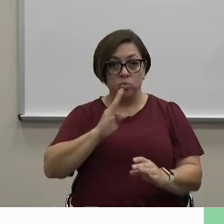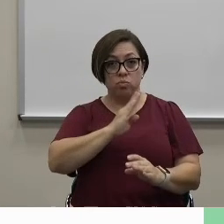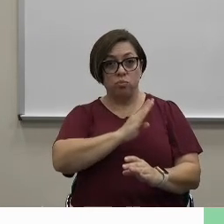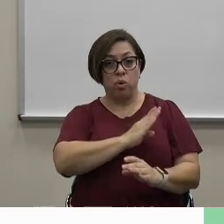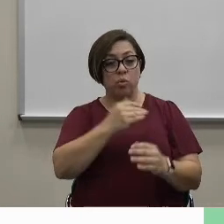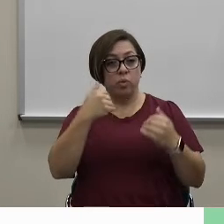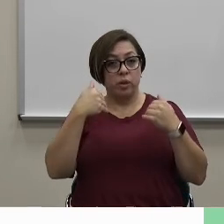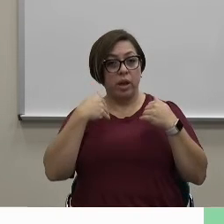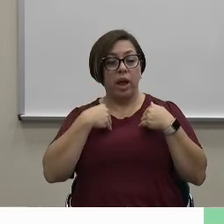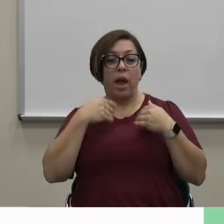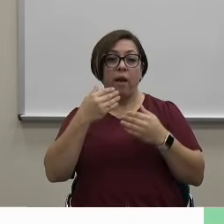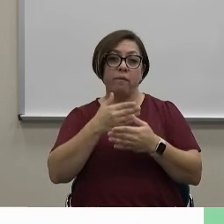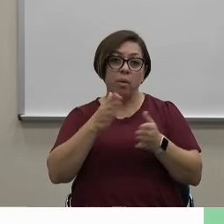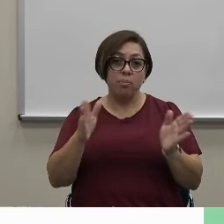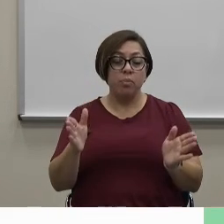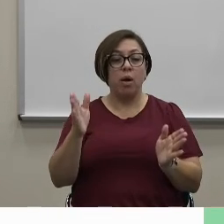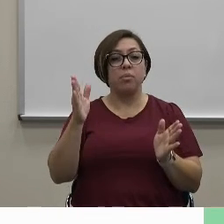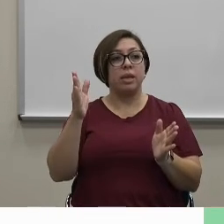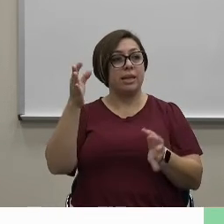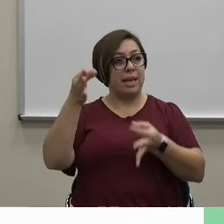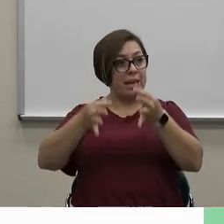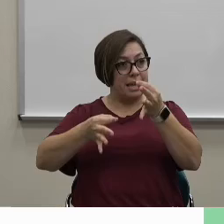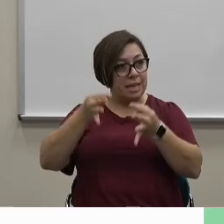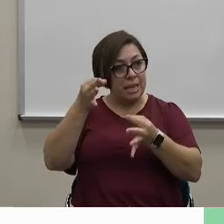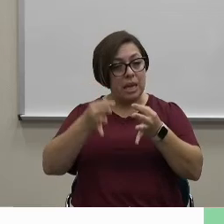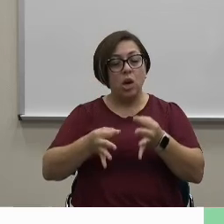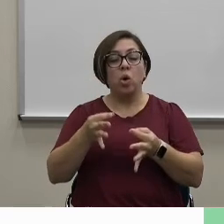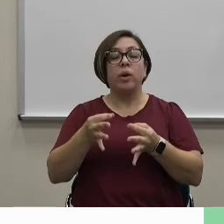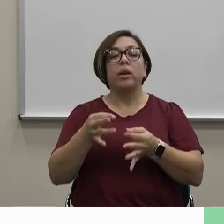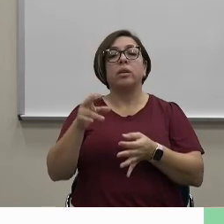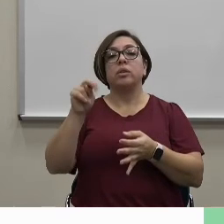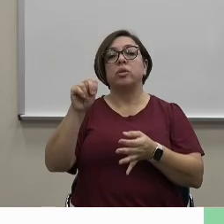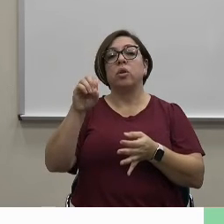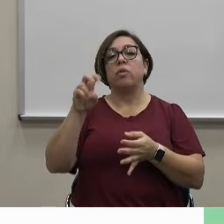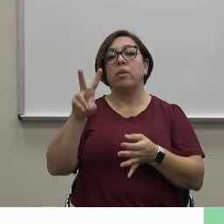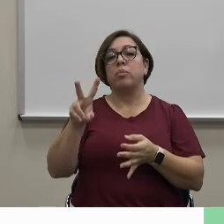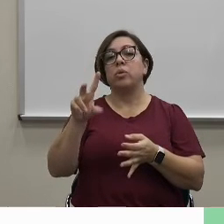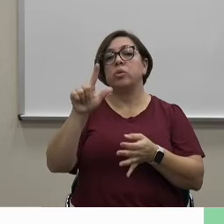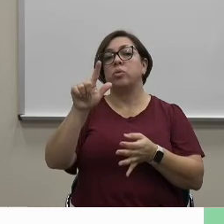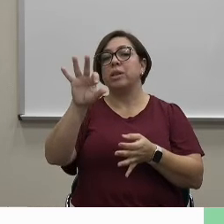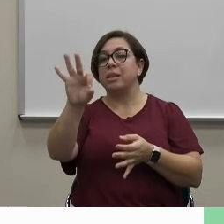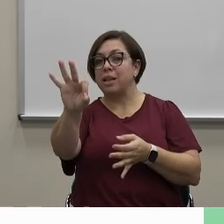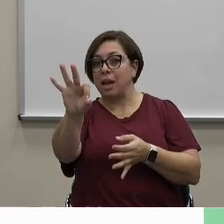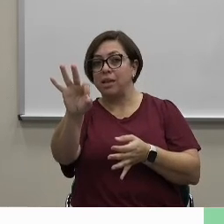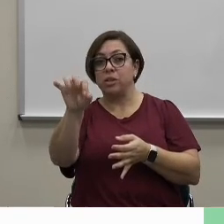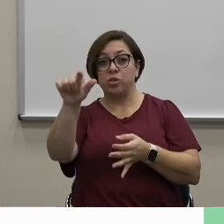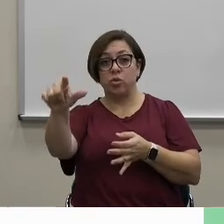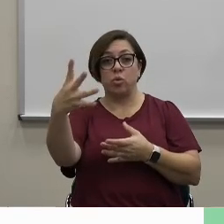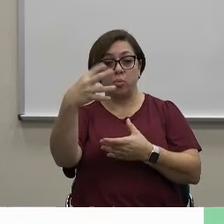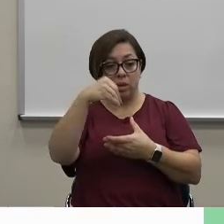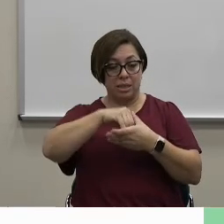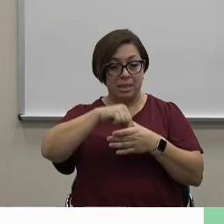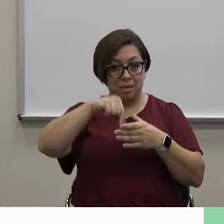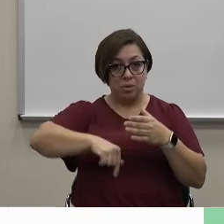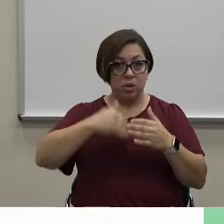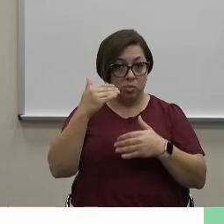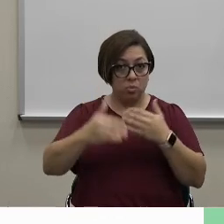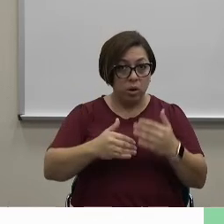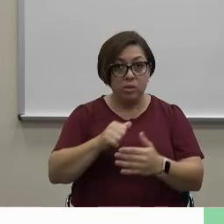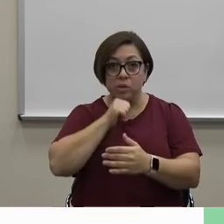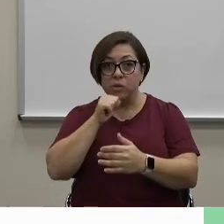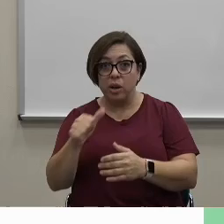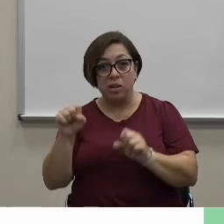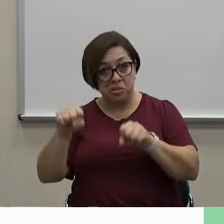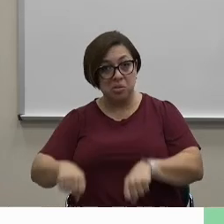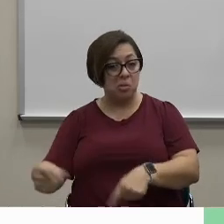hearing at its Administrative Service Center on November 29th. And so whether you participated in this process or not, you're welcome to